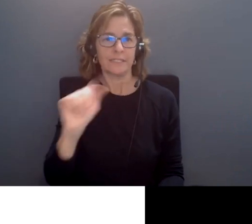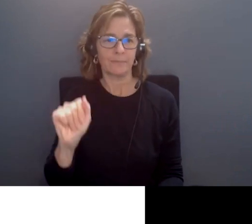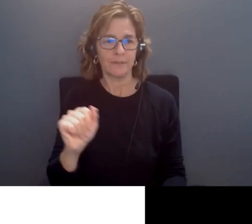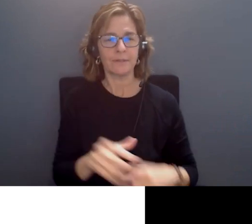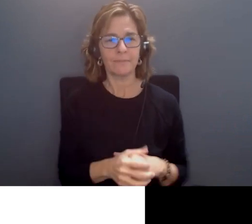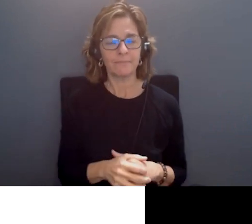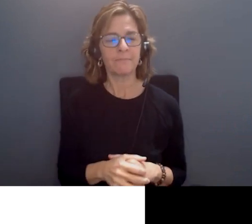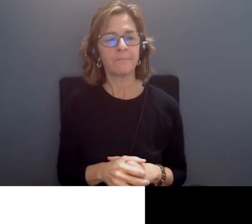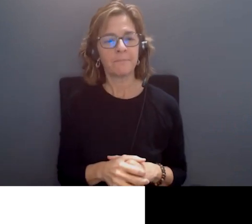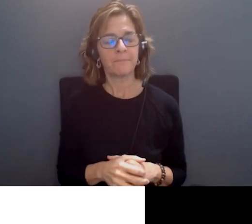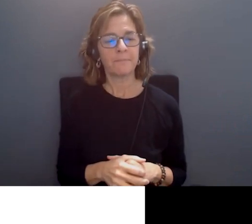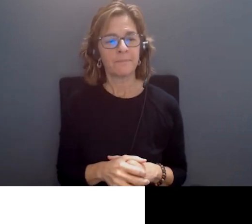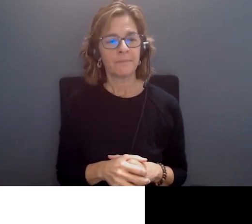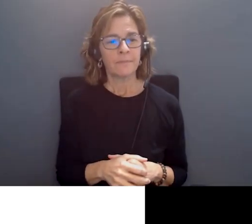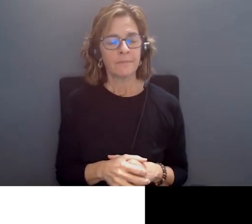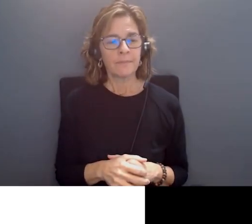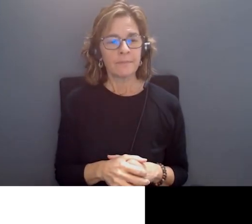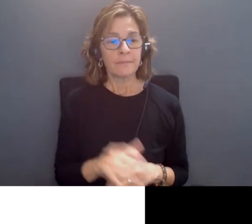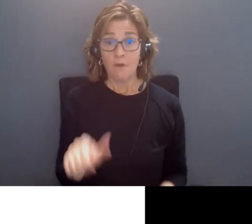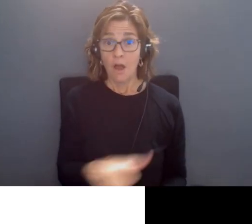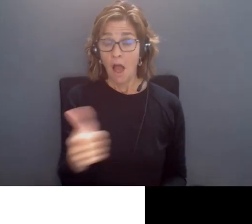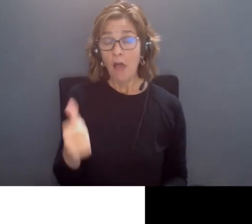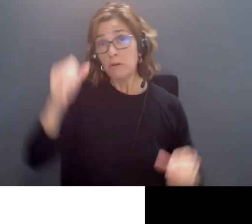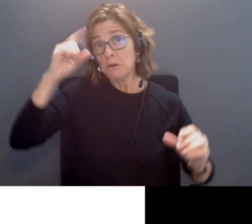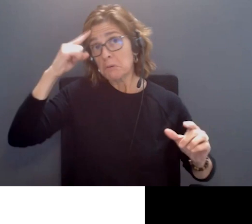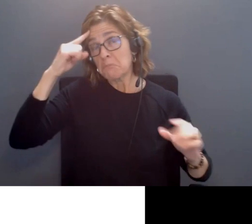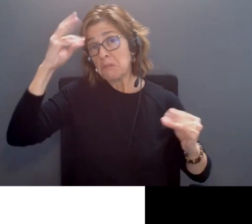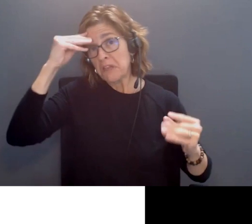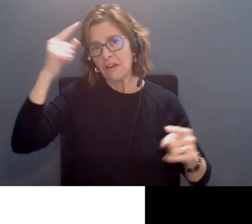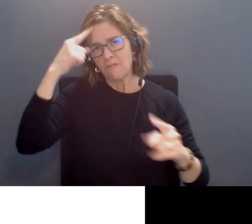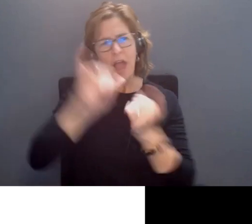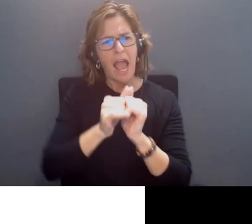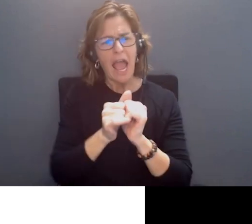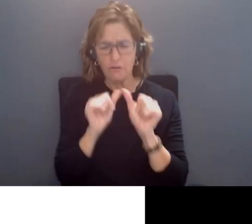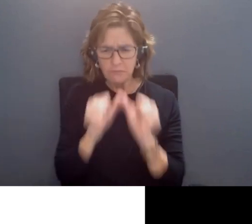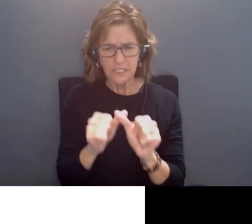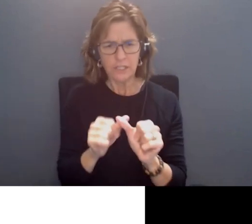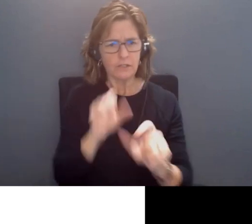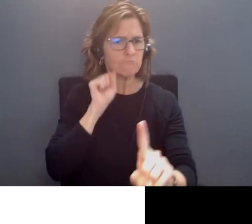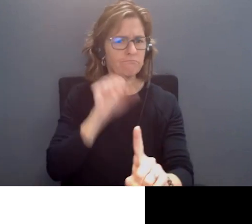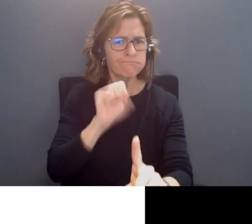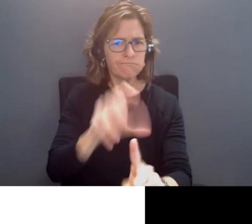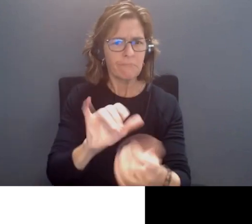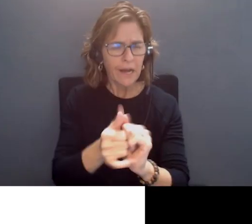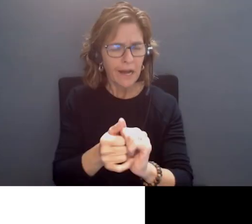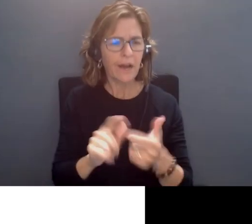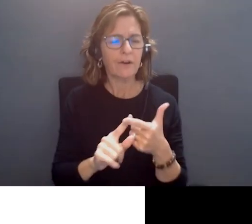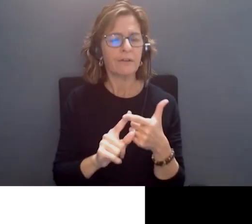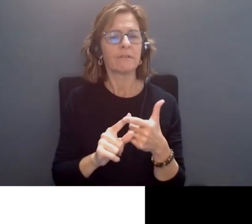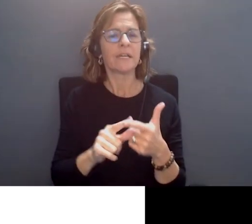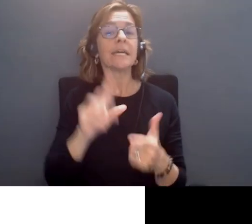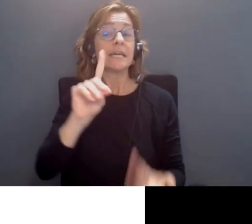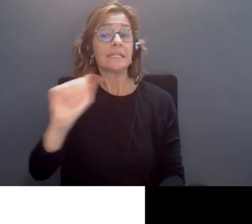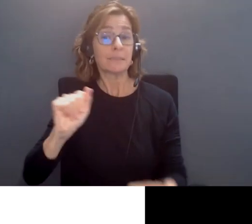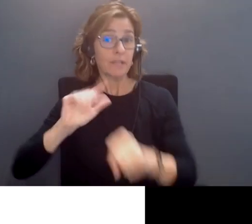Another strategy for you to consider is to stay in touch with disability advocates or leaders, both online and within your